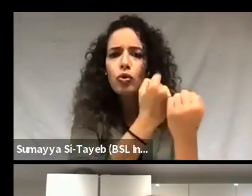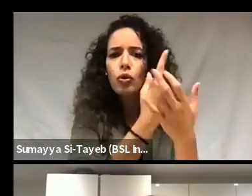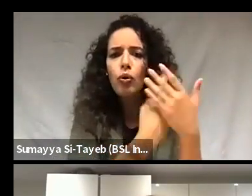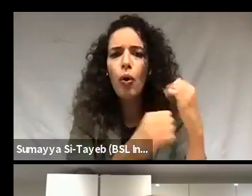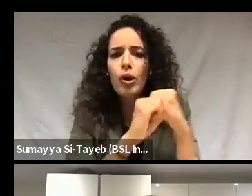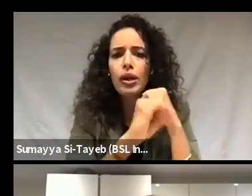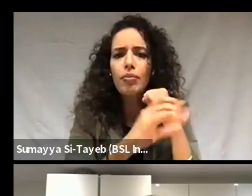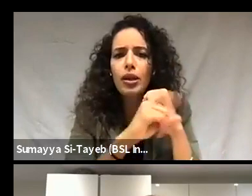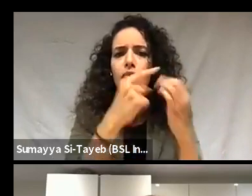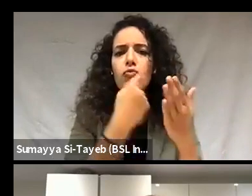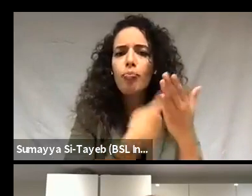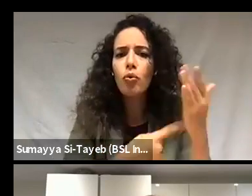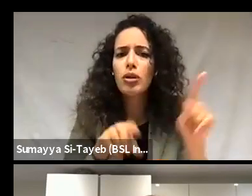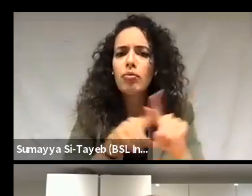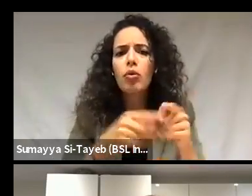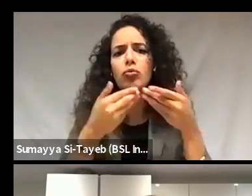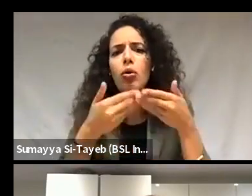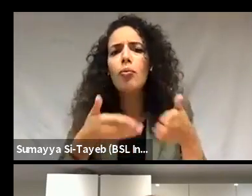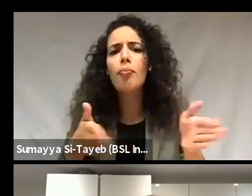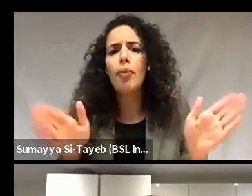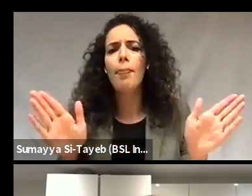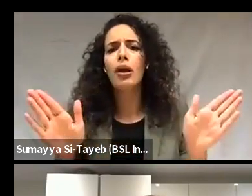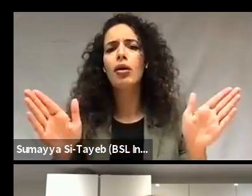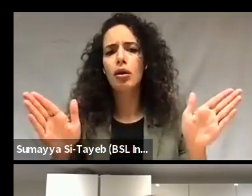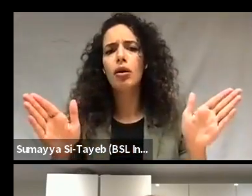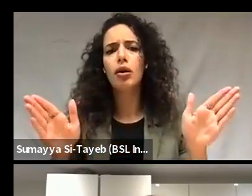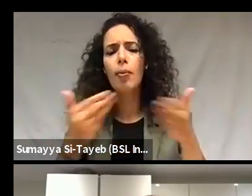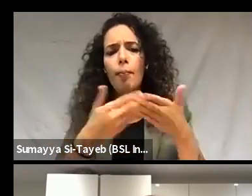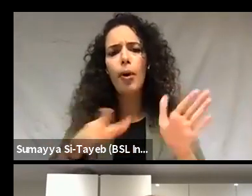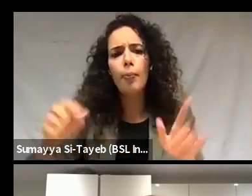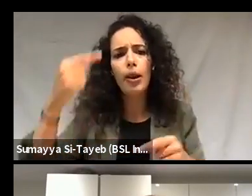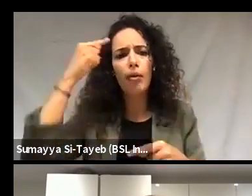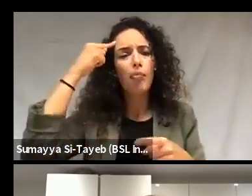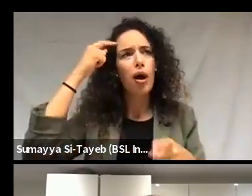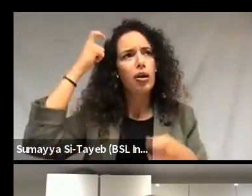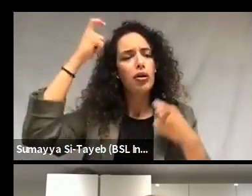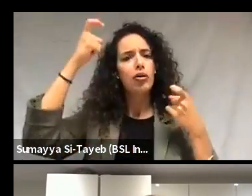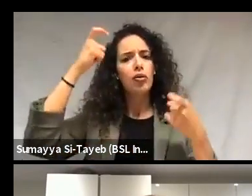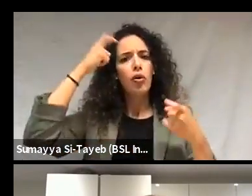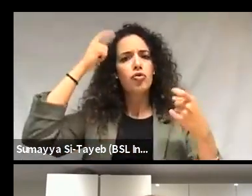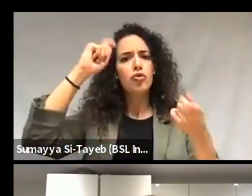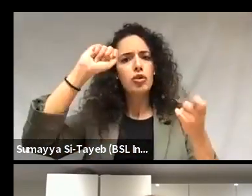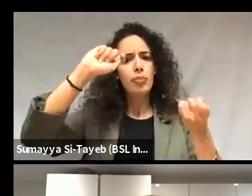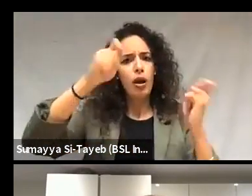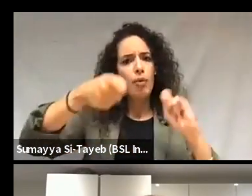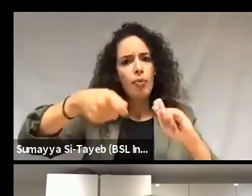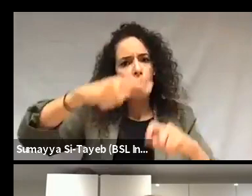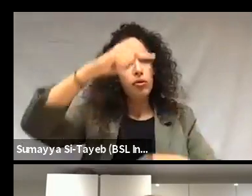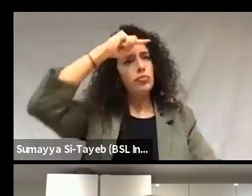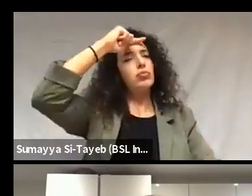in the public mind. But I think also there's an